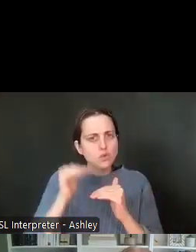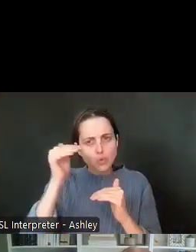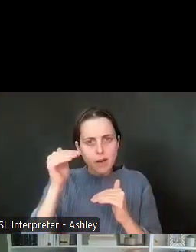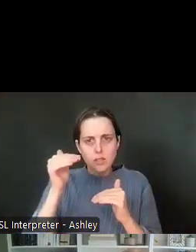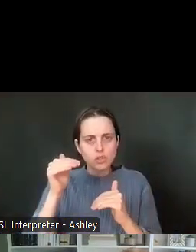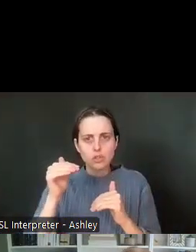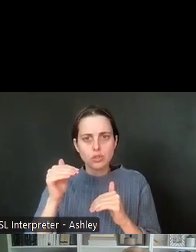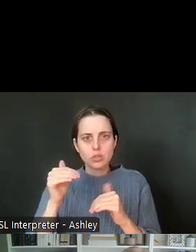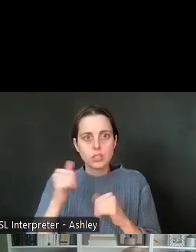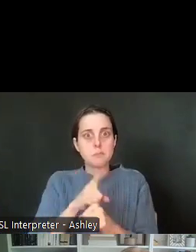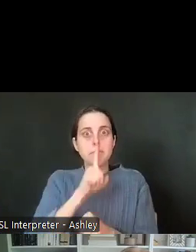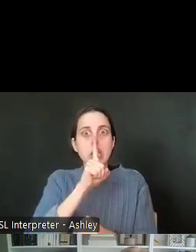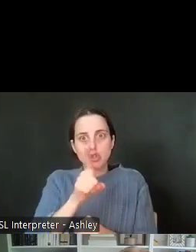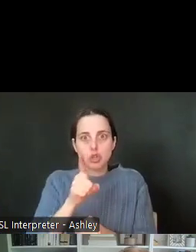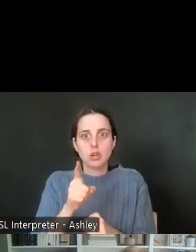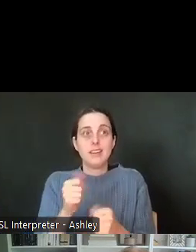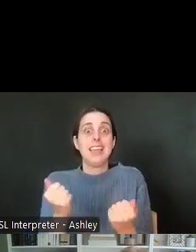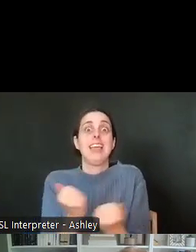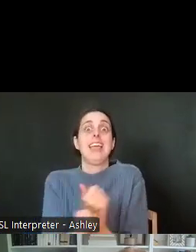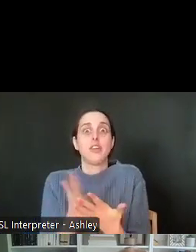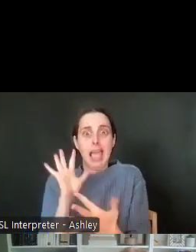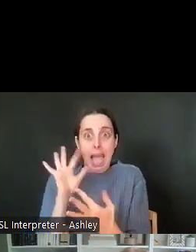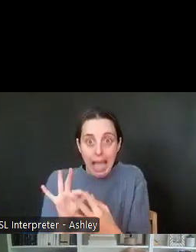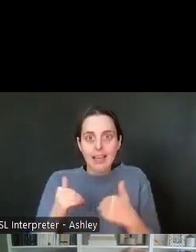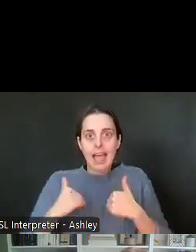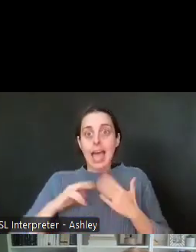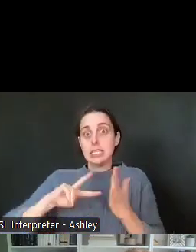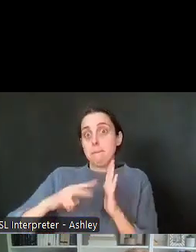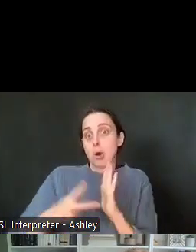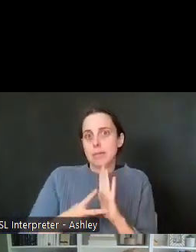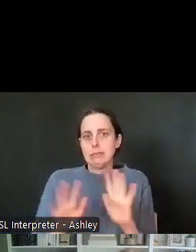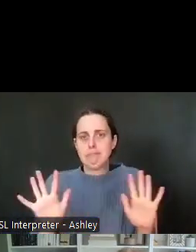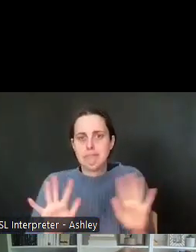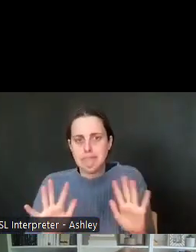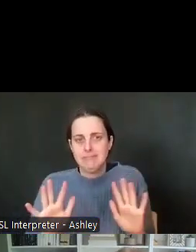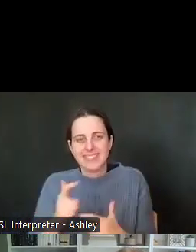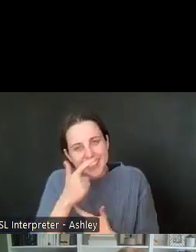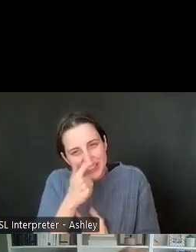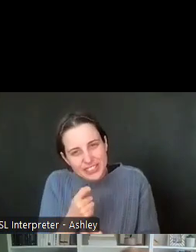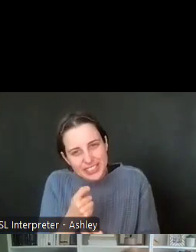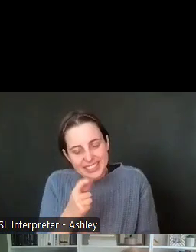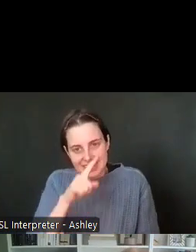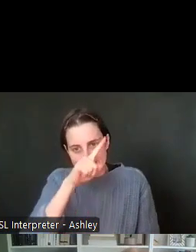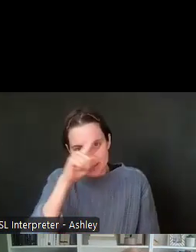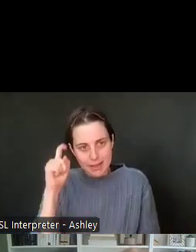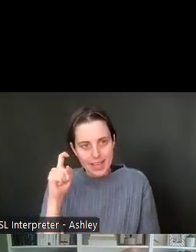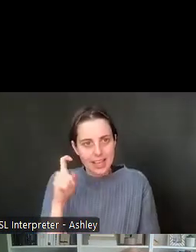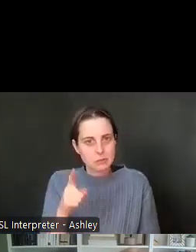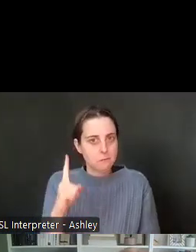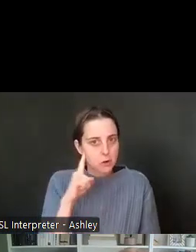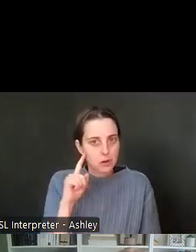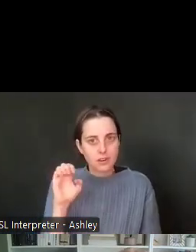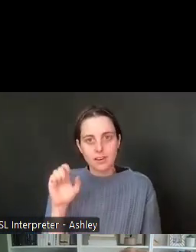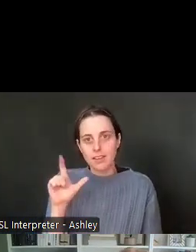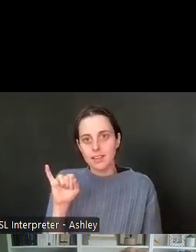aligning everything with purpose. And it's such an interesting way of thinking about it. If you're familiar with Elizabeth Gilbert, she's